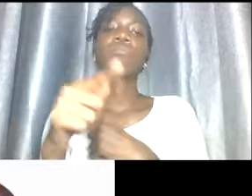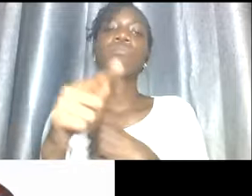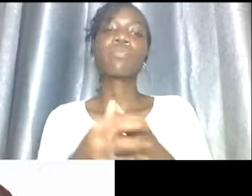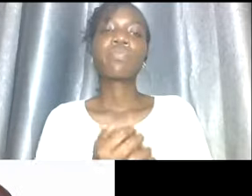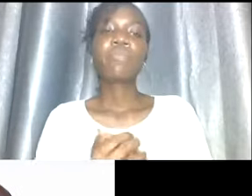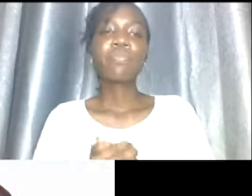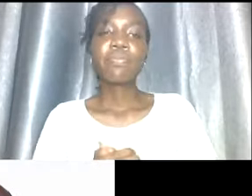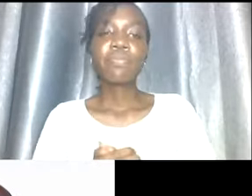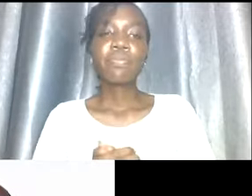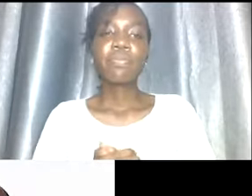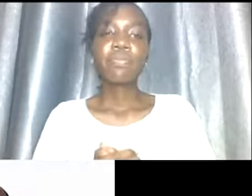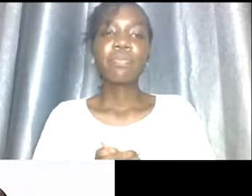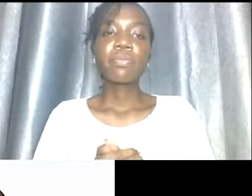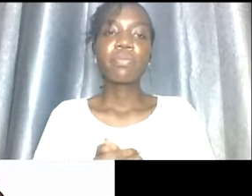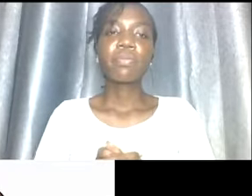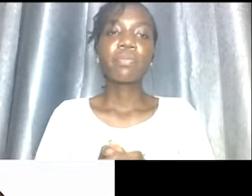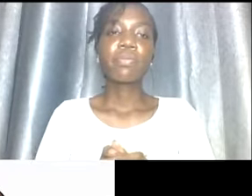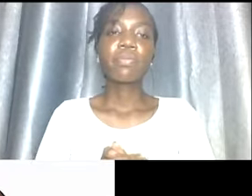Okay.